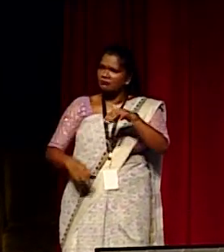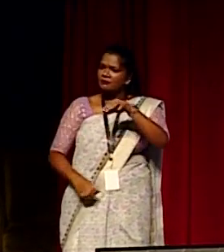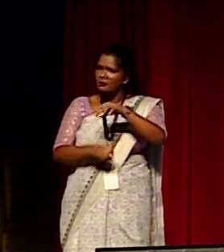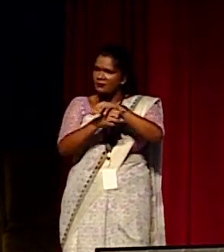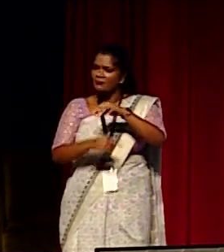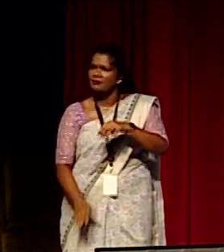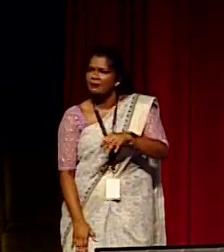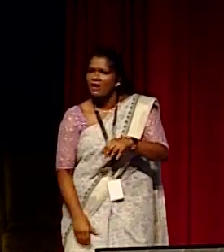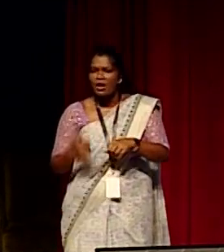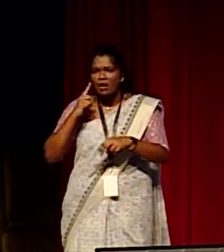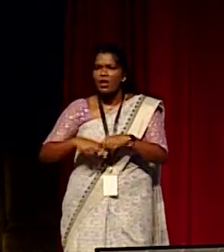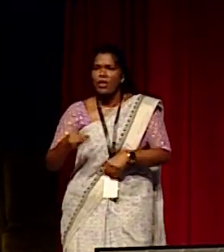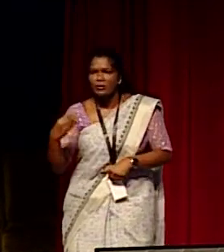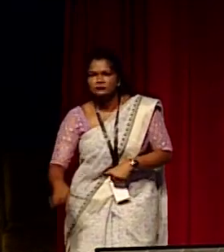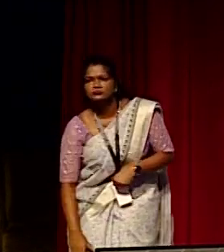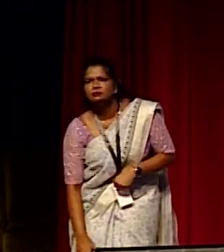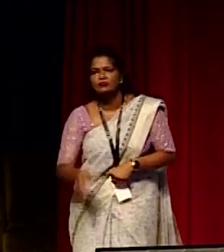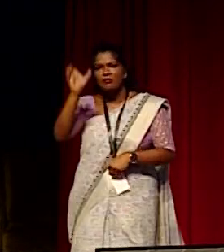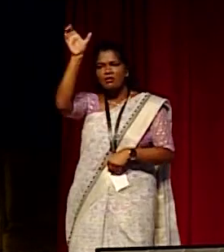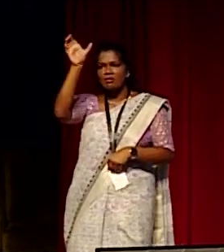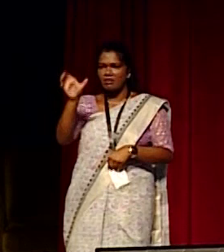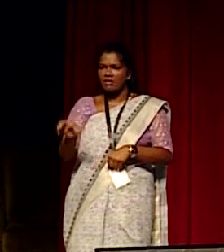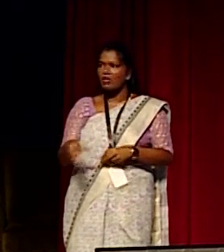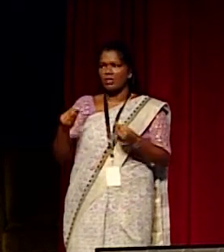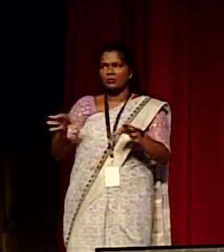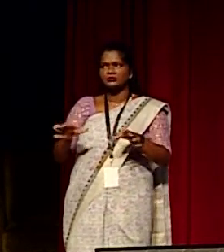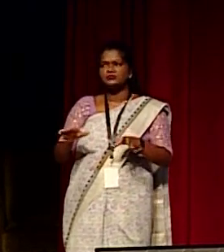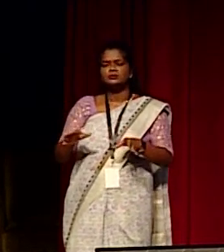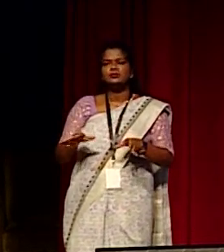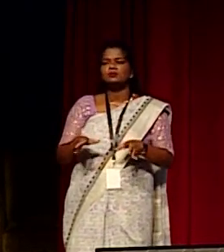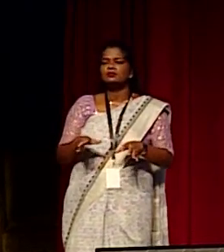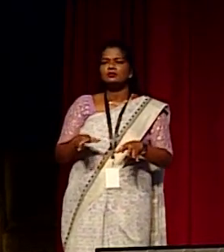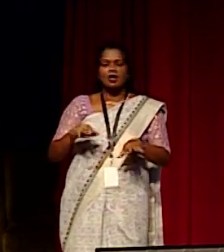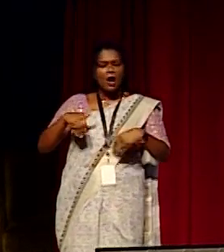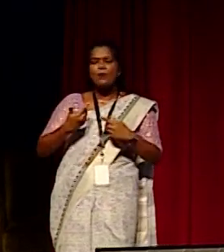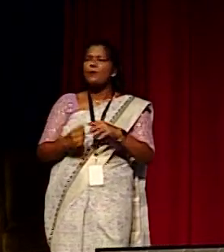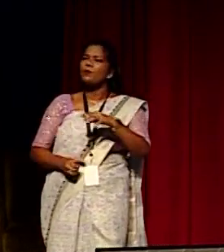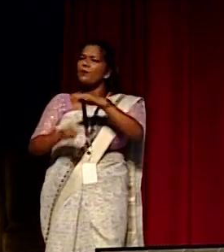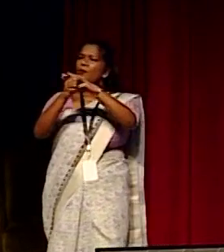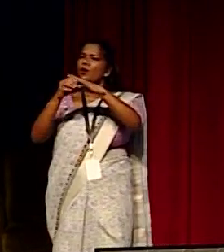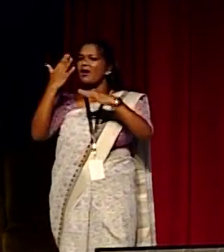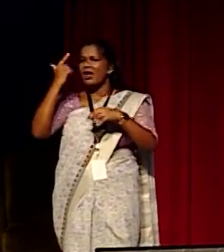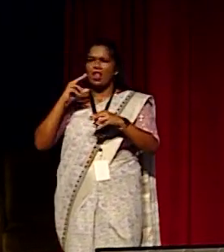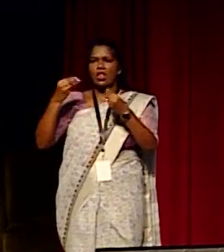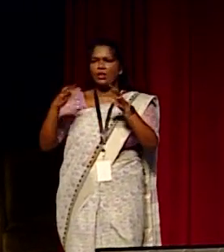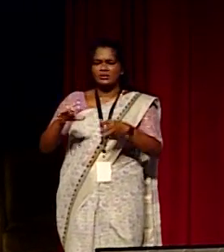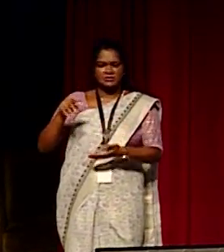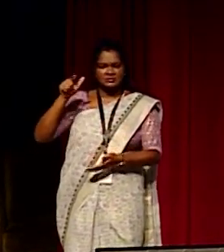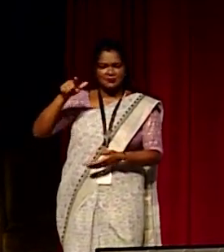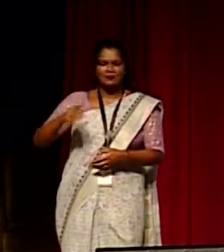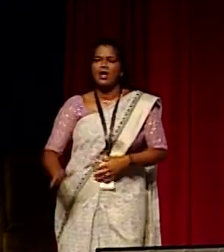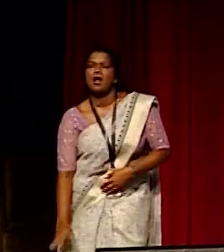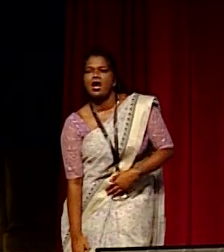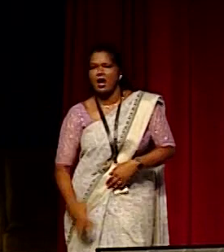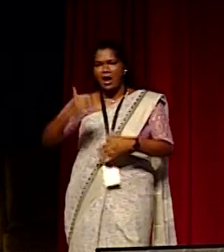Because loss of the knee joint profoundly impacts the outcome. A person who's lost the limb from above the knee